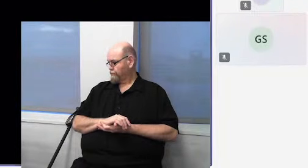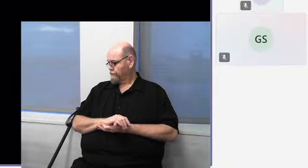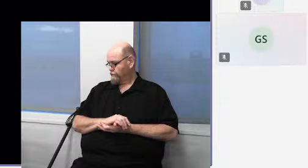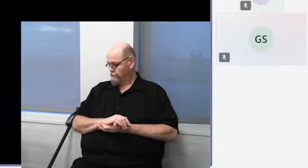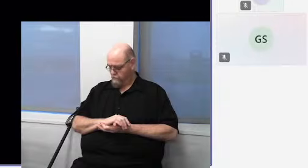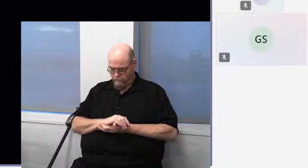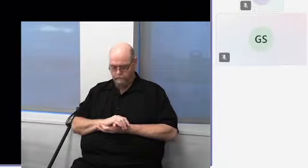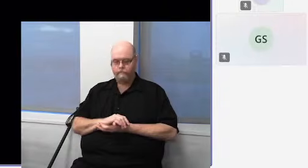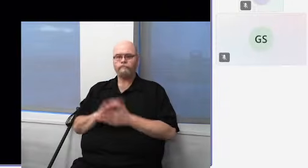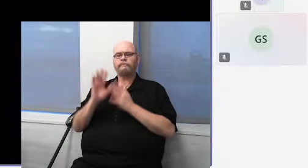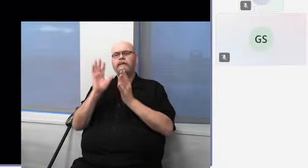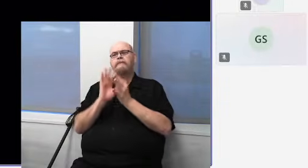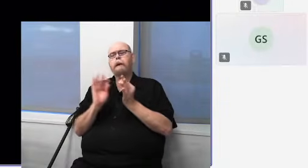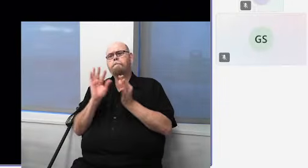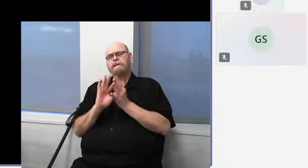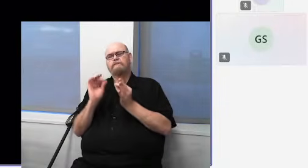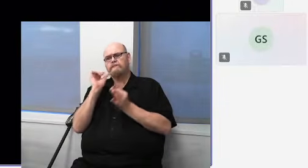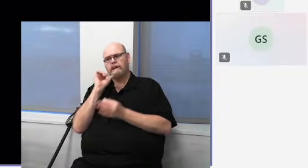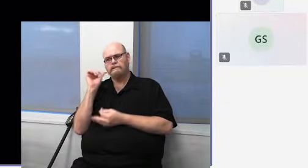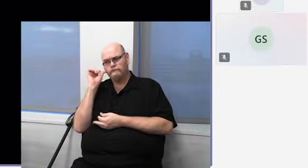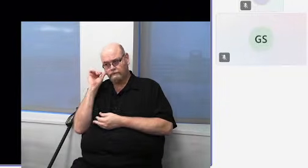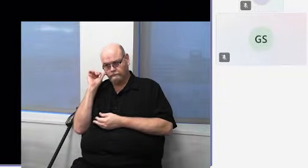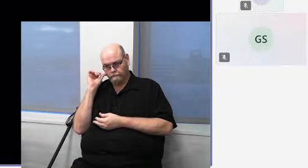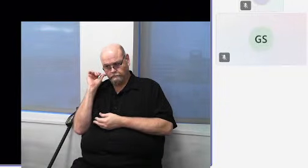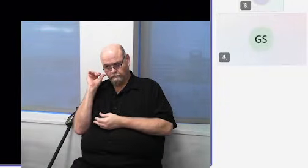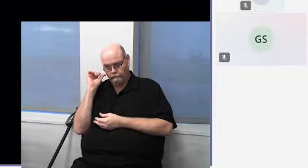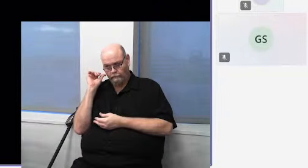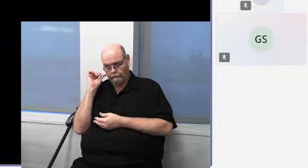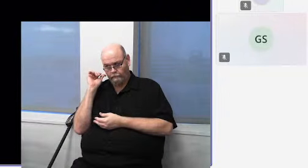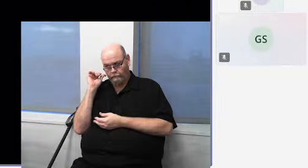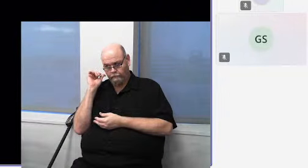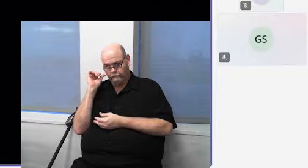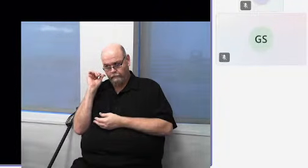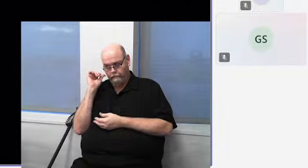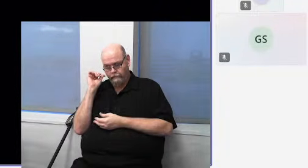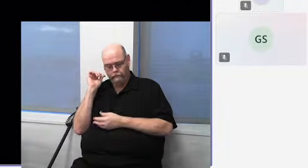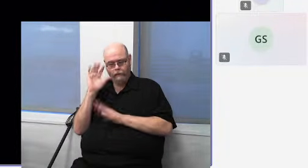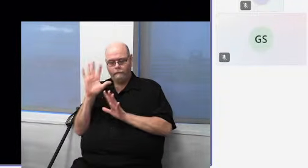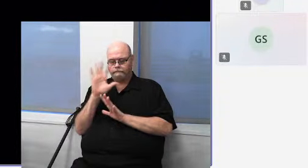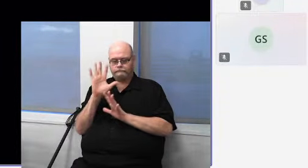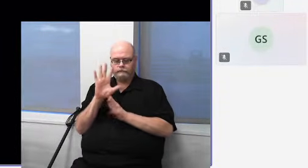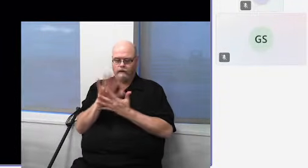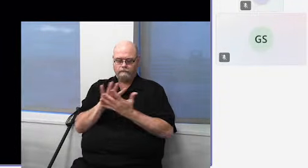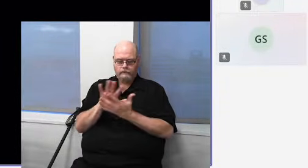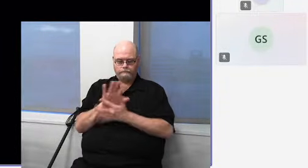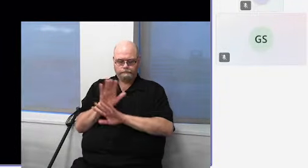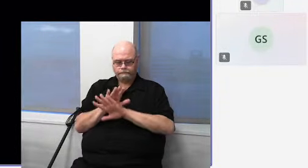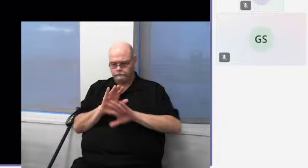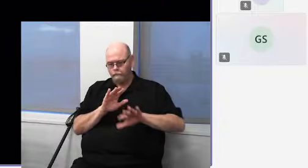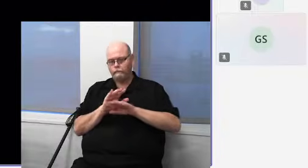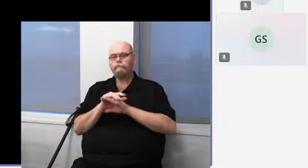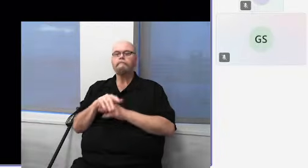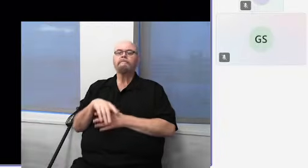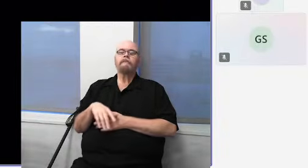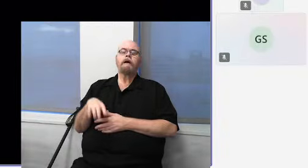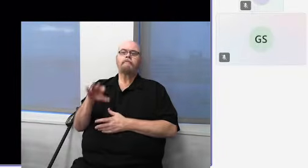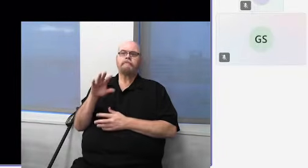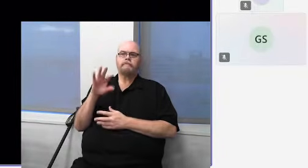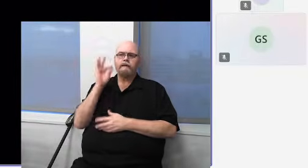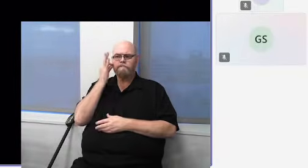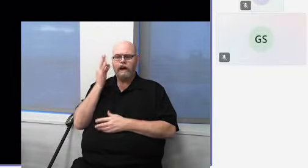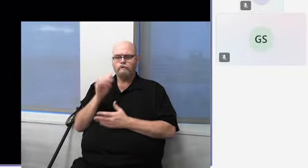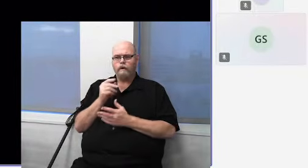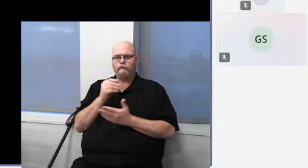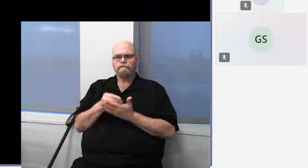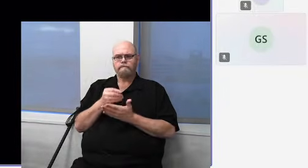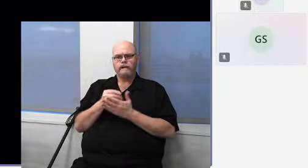Ms. Valle had mentioned yesterday, no, I'm about to mix two things up. The federal funds panel,